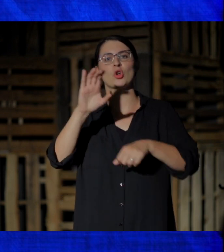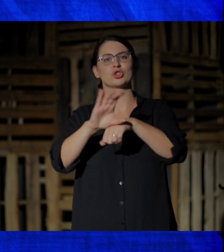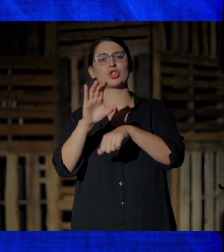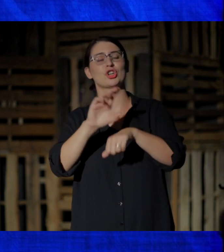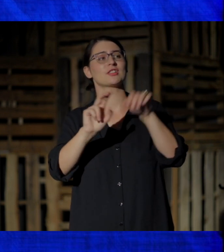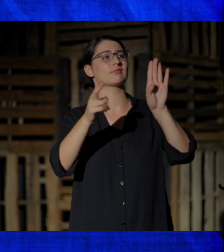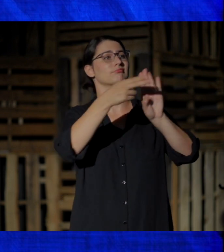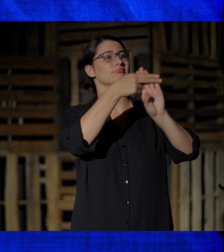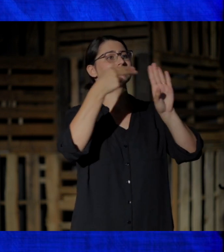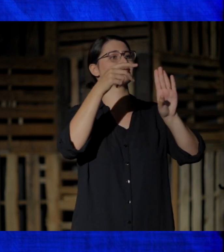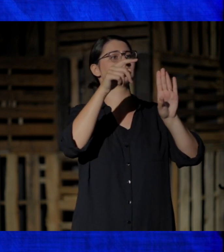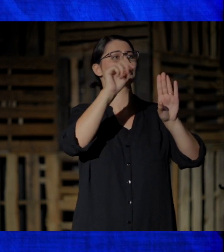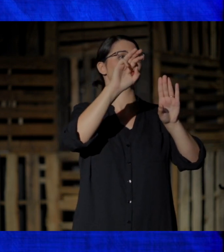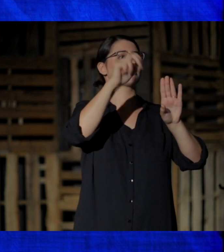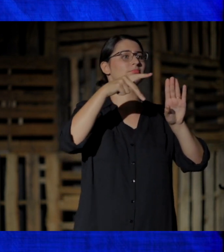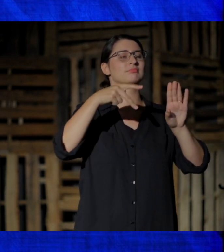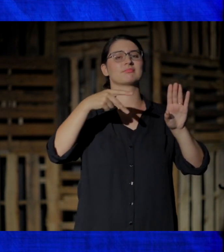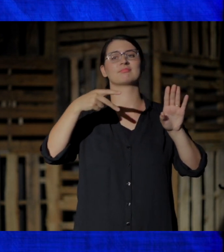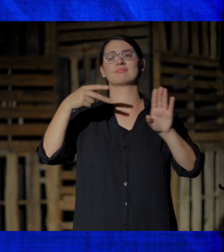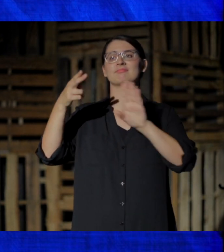church, you got the wrong mark.